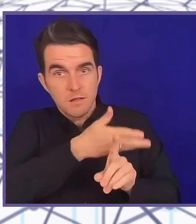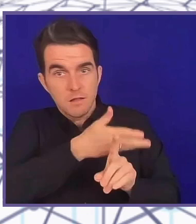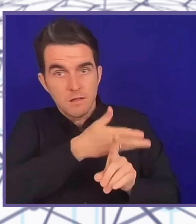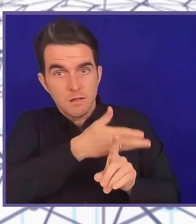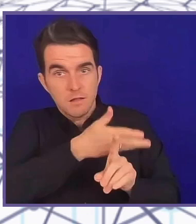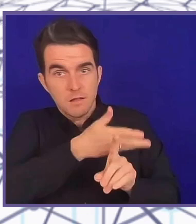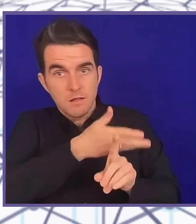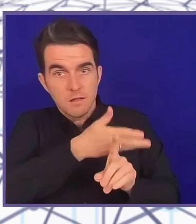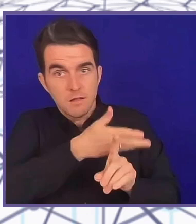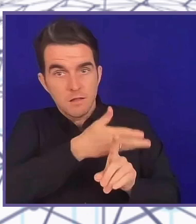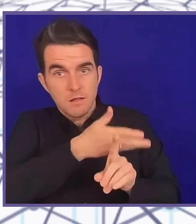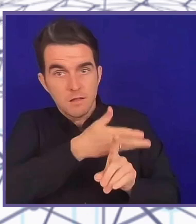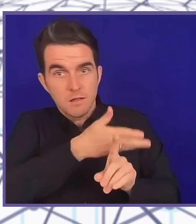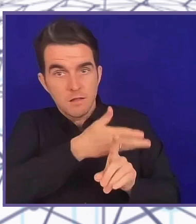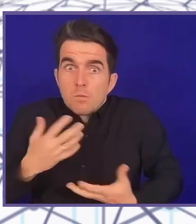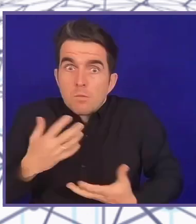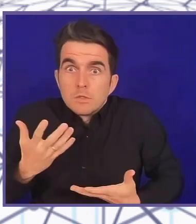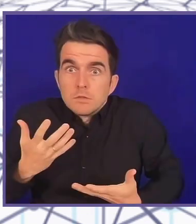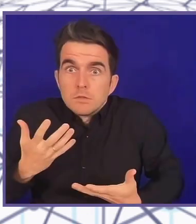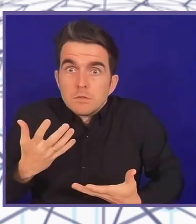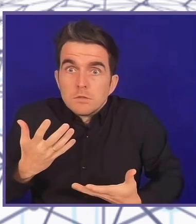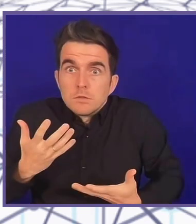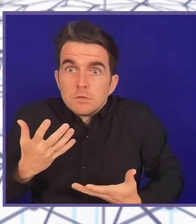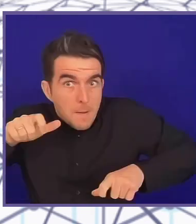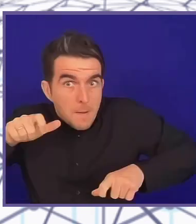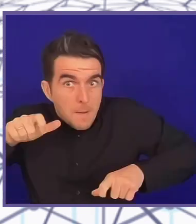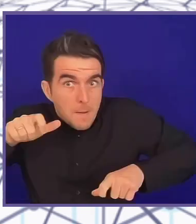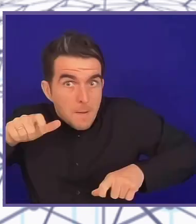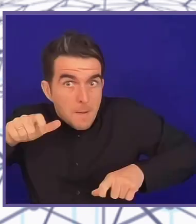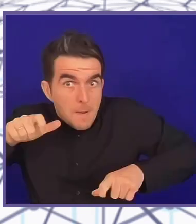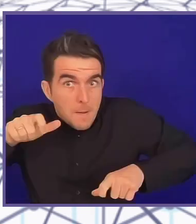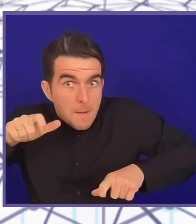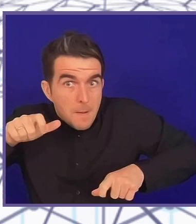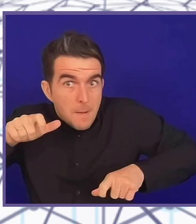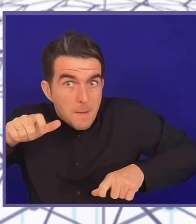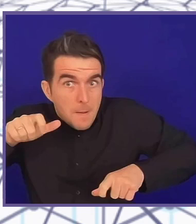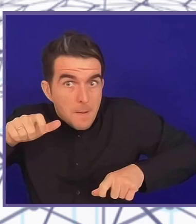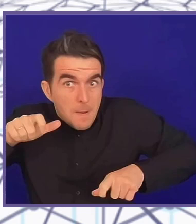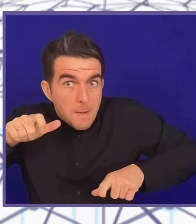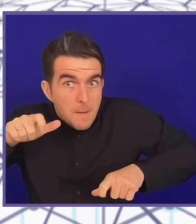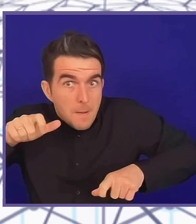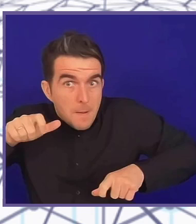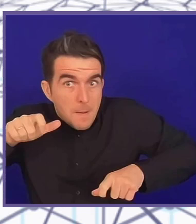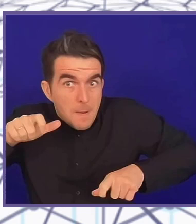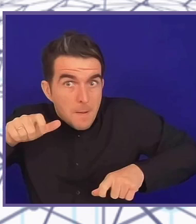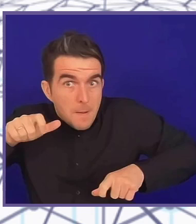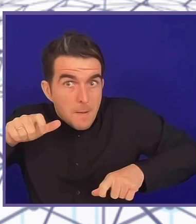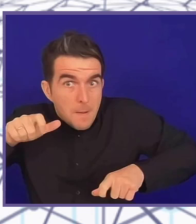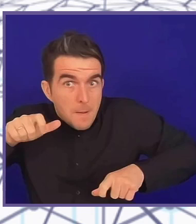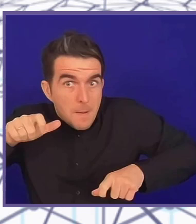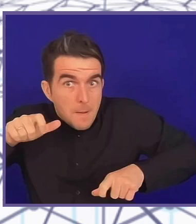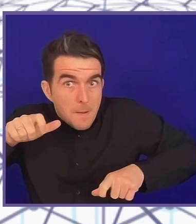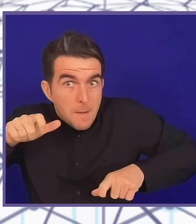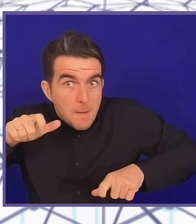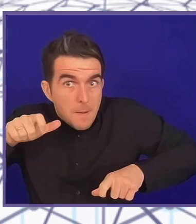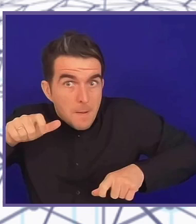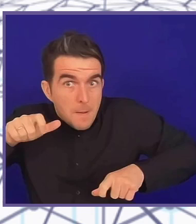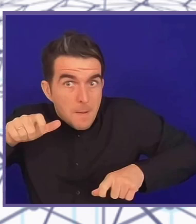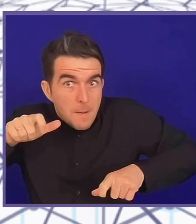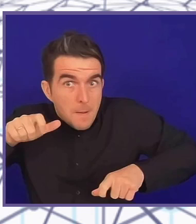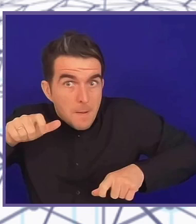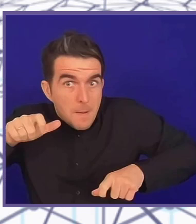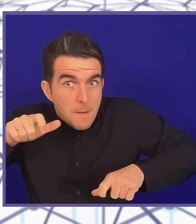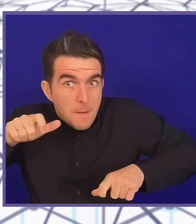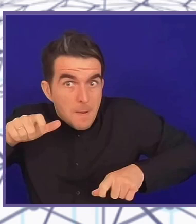company took 7 years after they launched to create a team to deal with accessibility. 7 years in internet time, that's